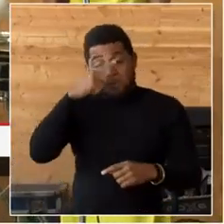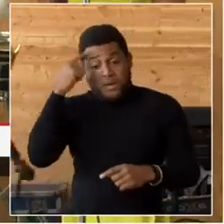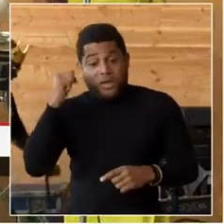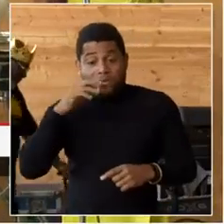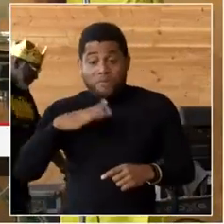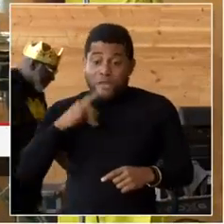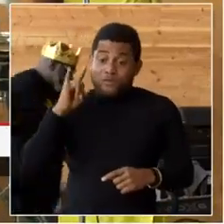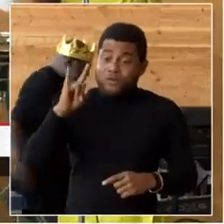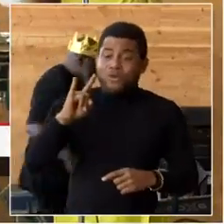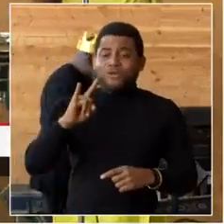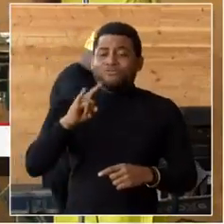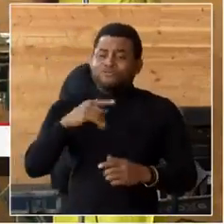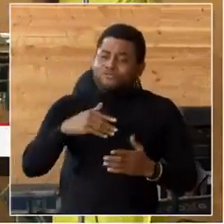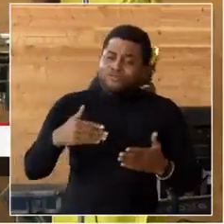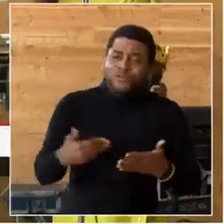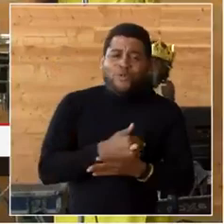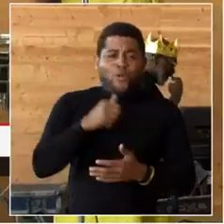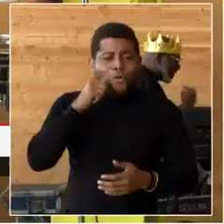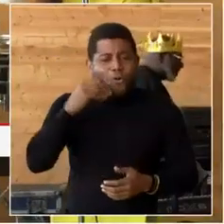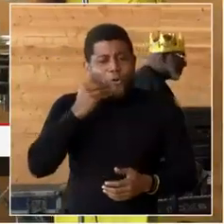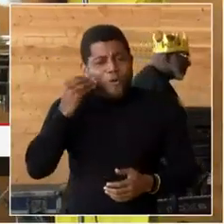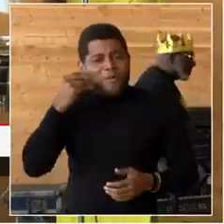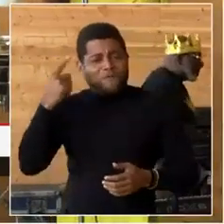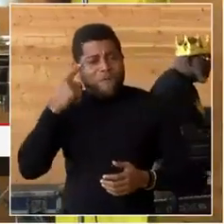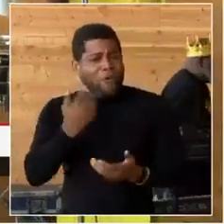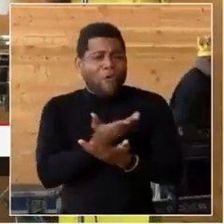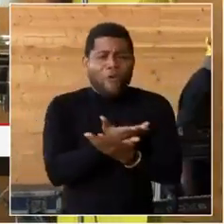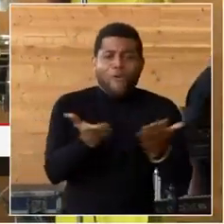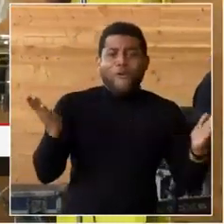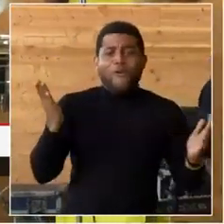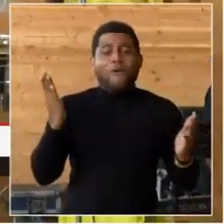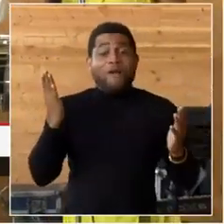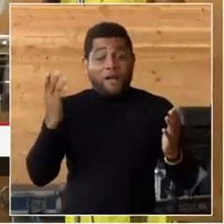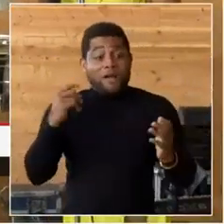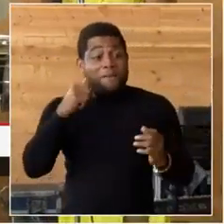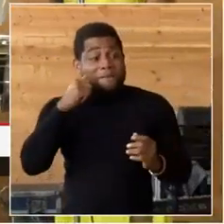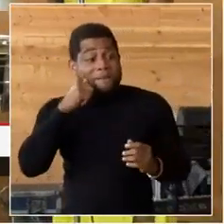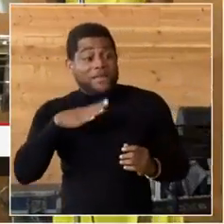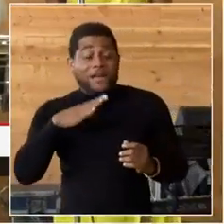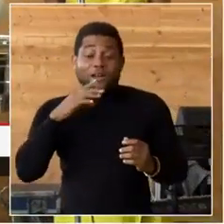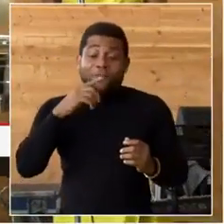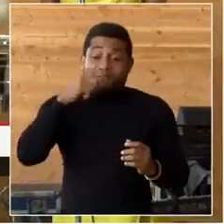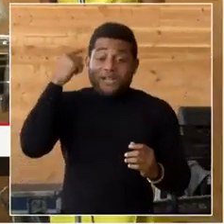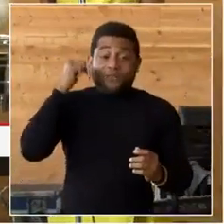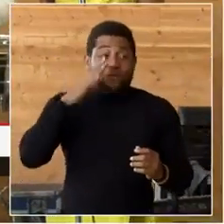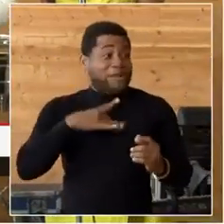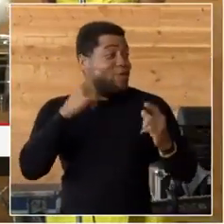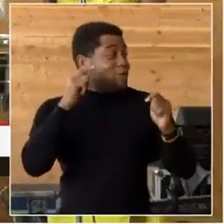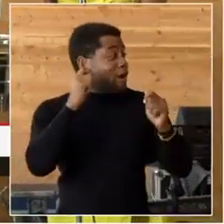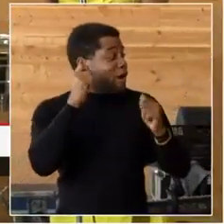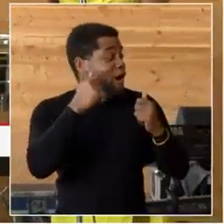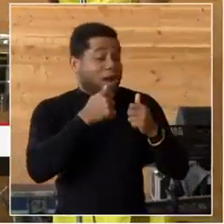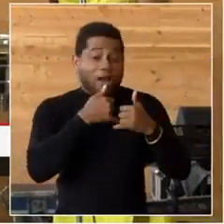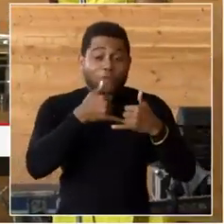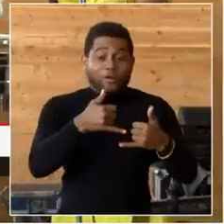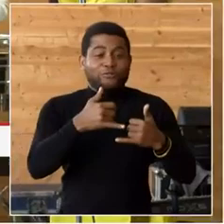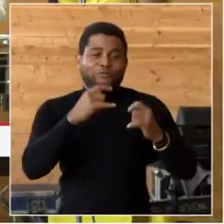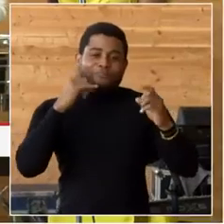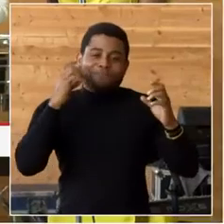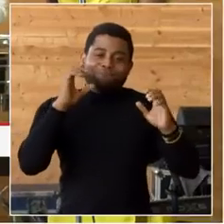Rock Awards, you heard it here first, will be in Washington, D.C. Thank you so